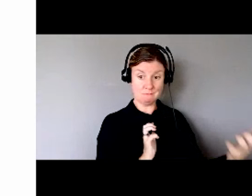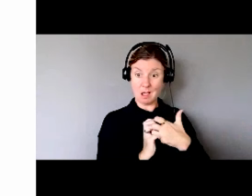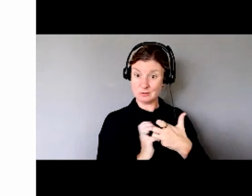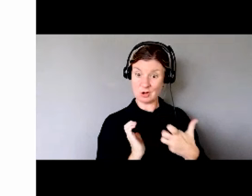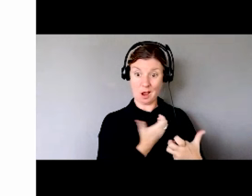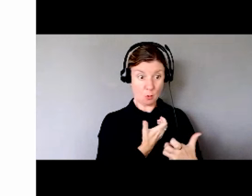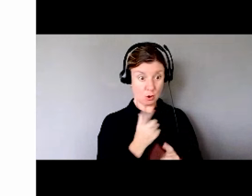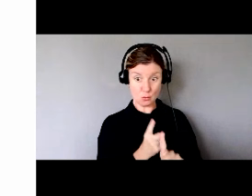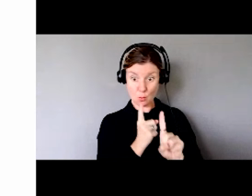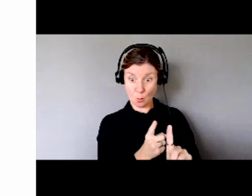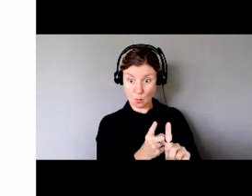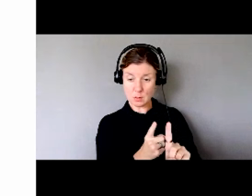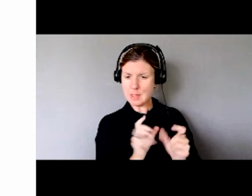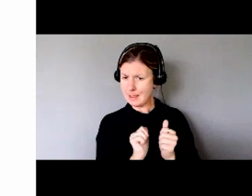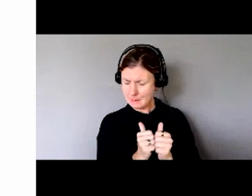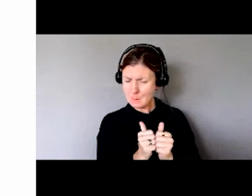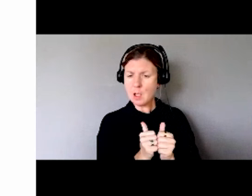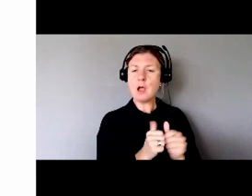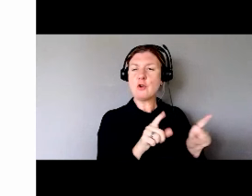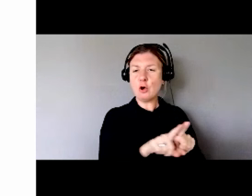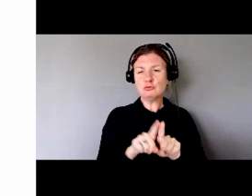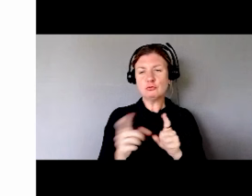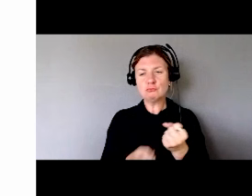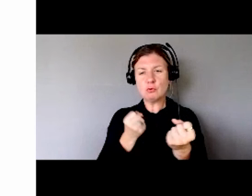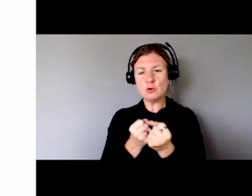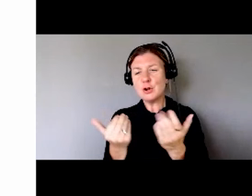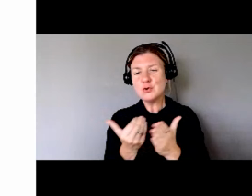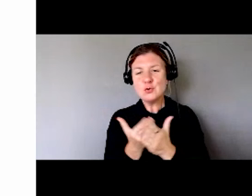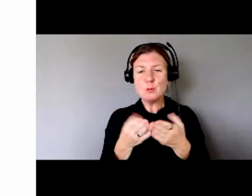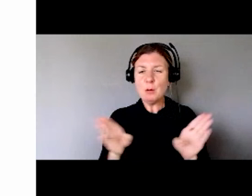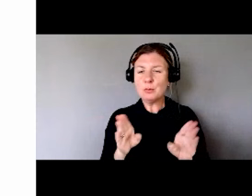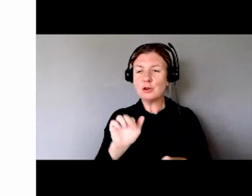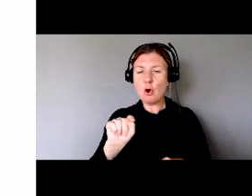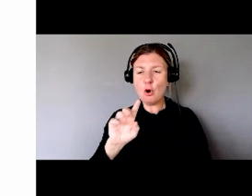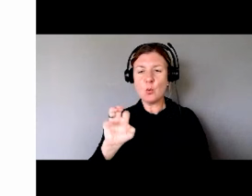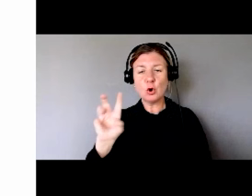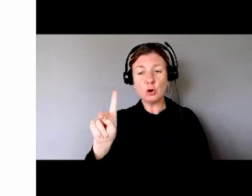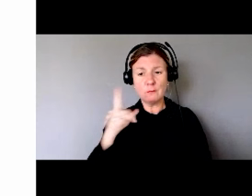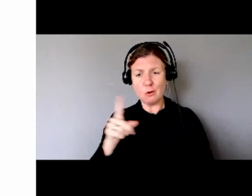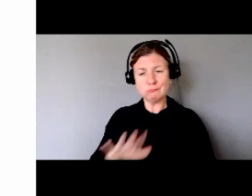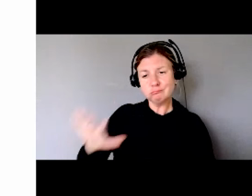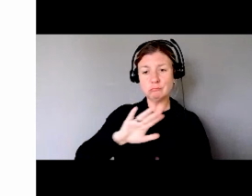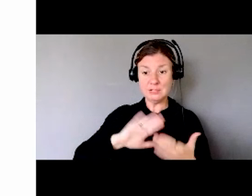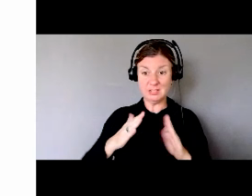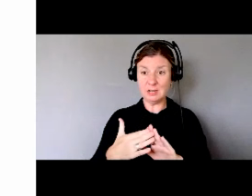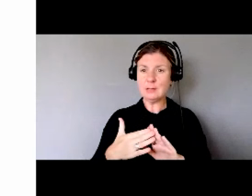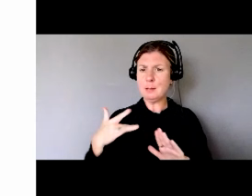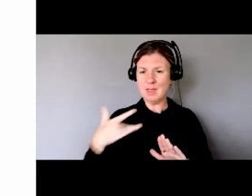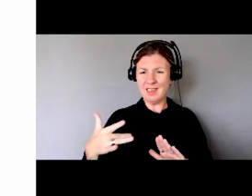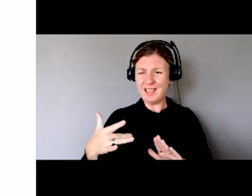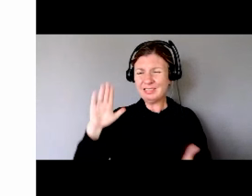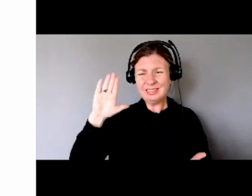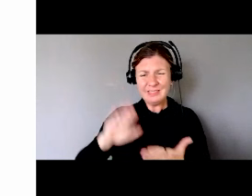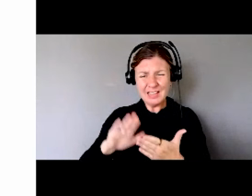and supports the creation of new public artwork in wards of the city that historically have a lower concentration of public